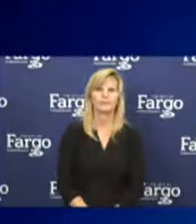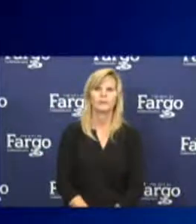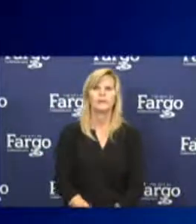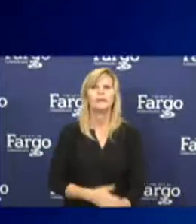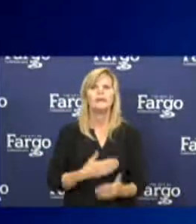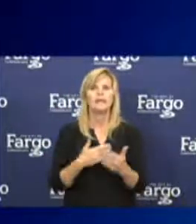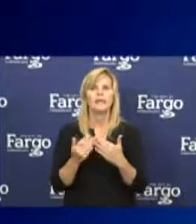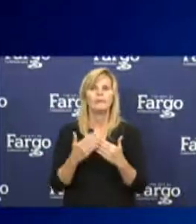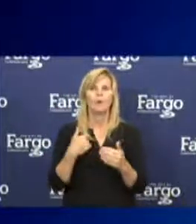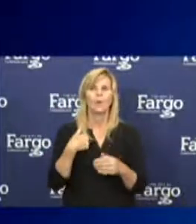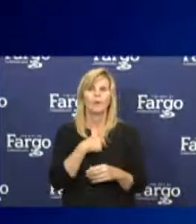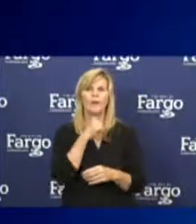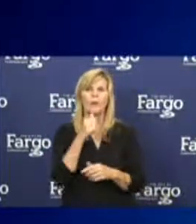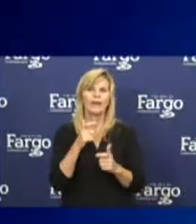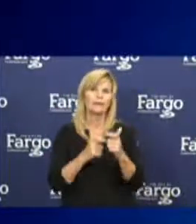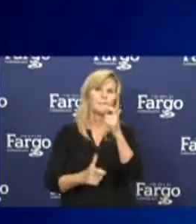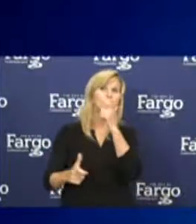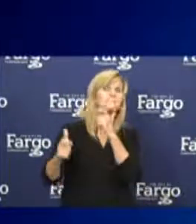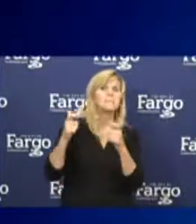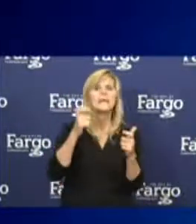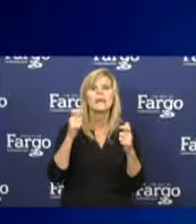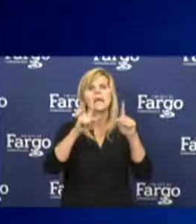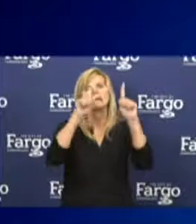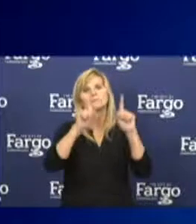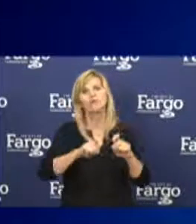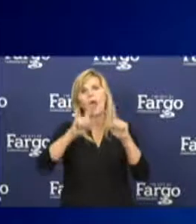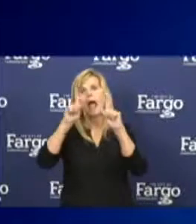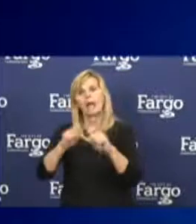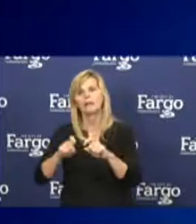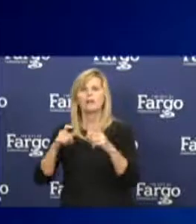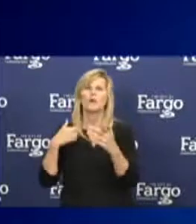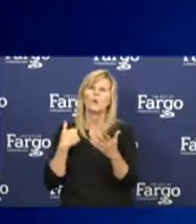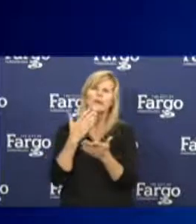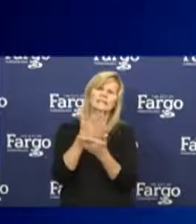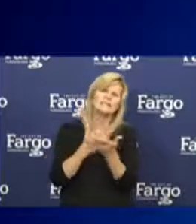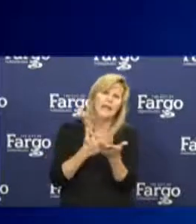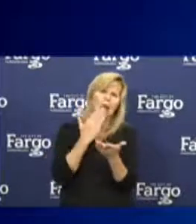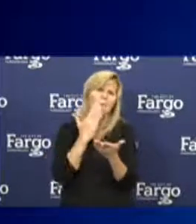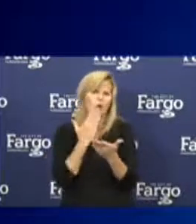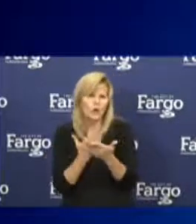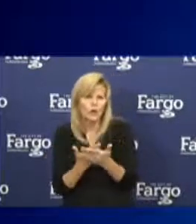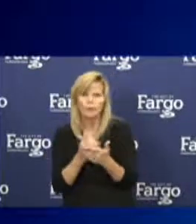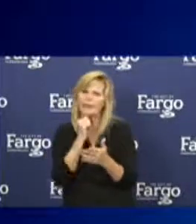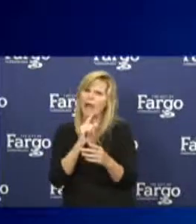then, although we don't have big trials showing the efficacy of this yet, we have some very good accumulating